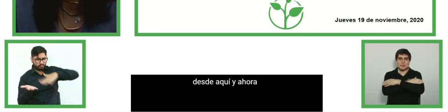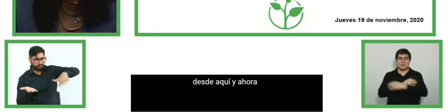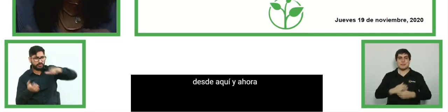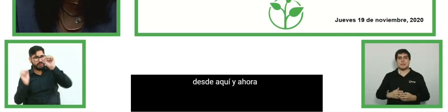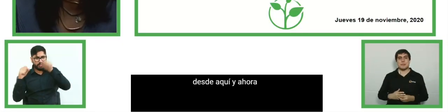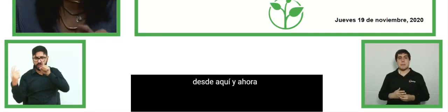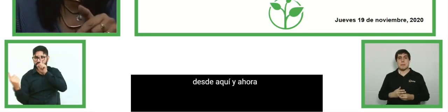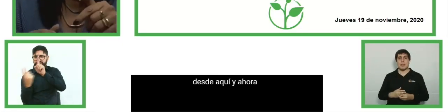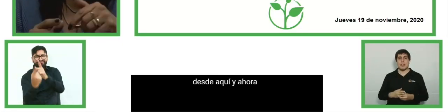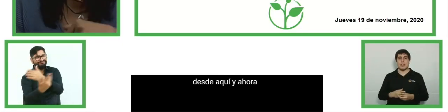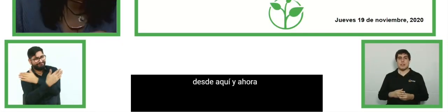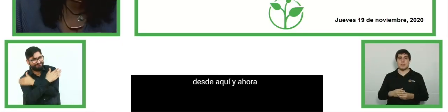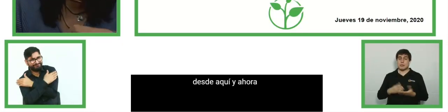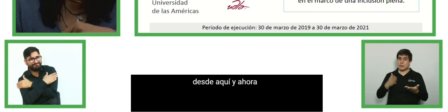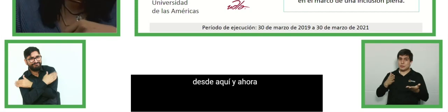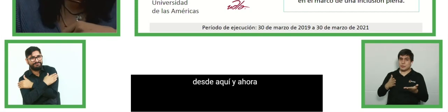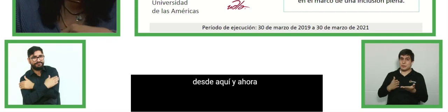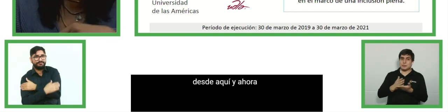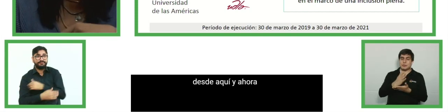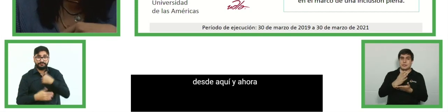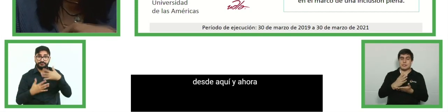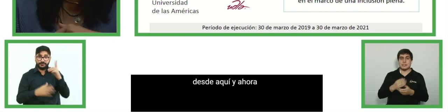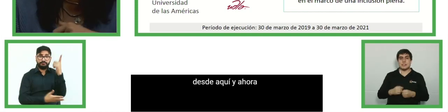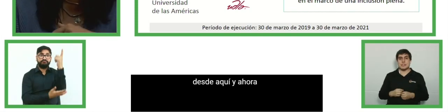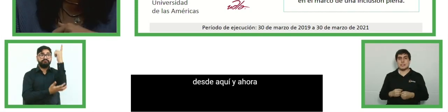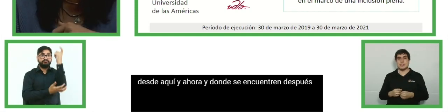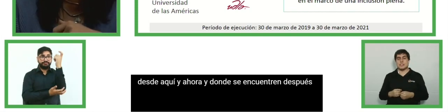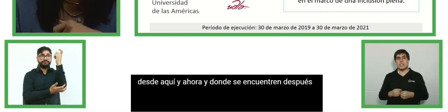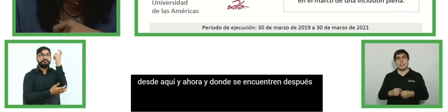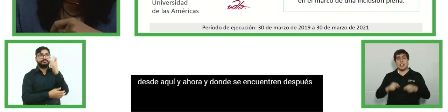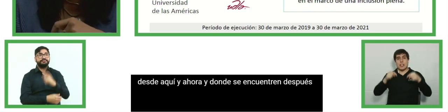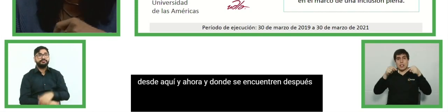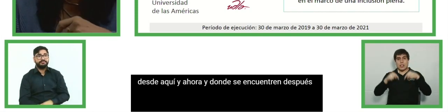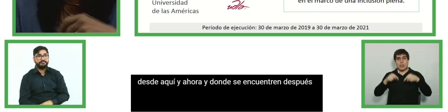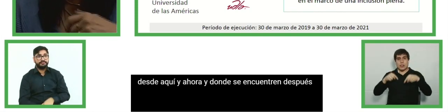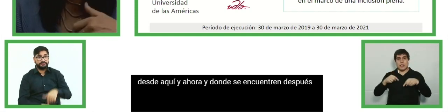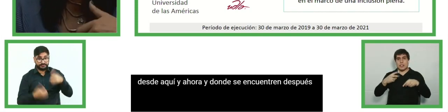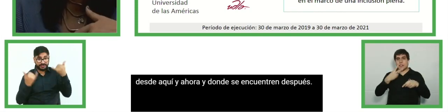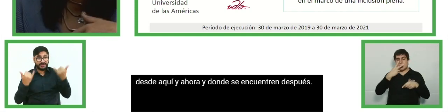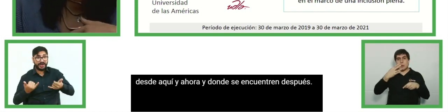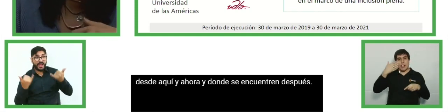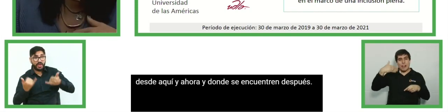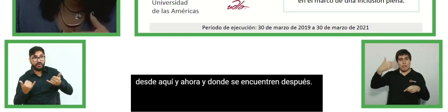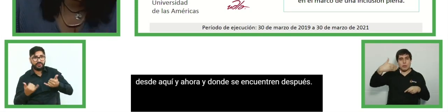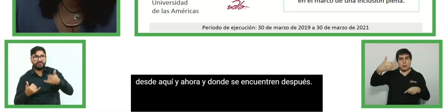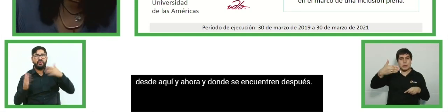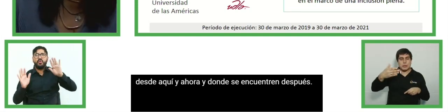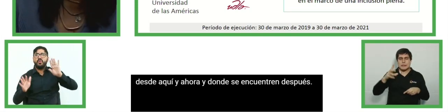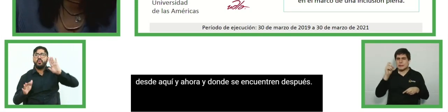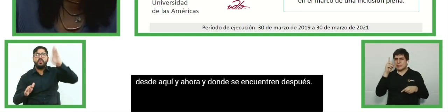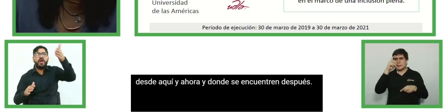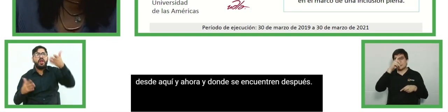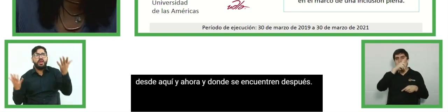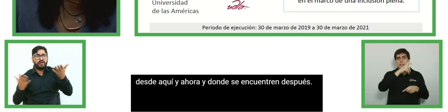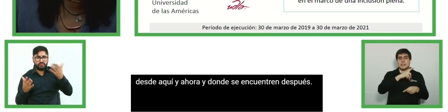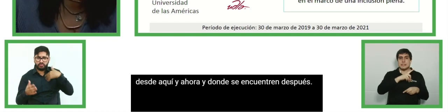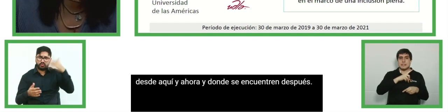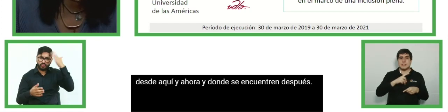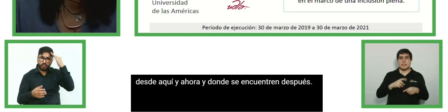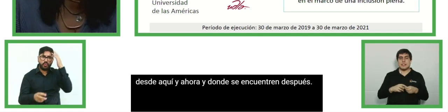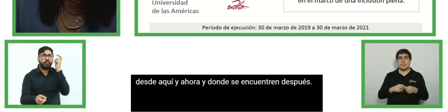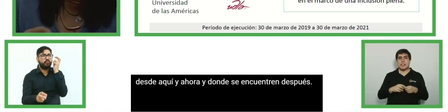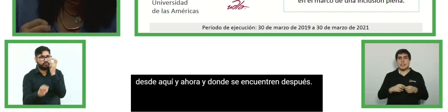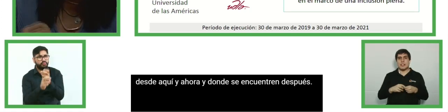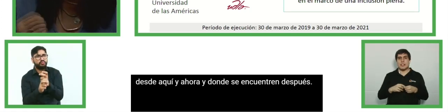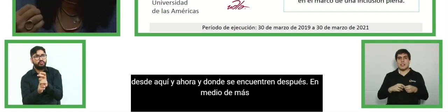in the middle of uncertainties, the horizons for education are opening up, while